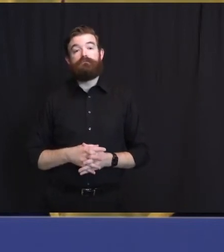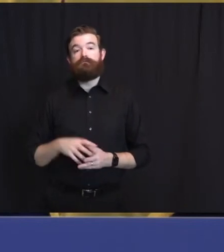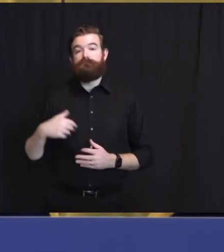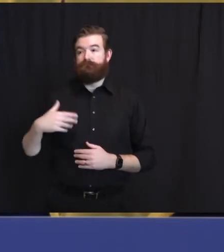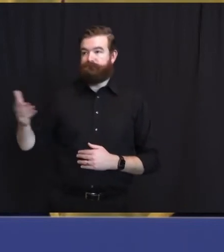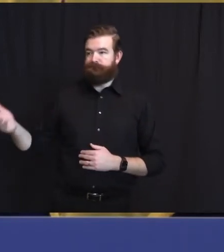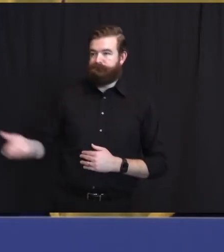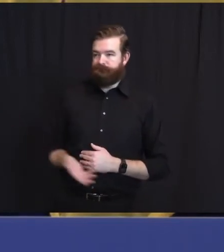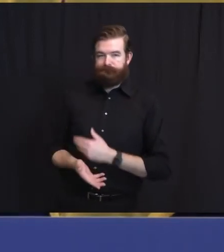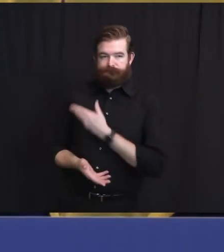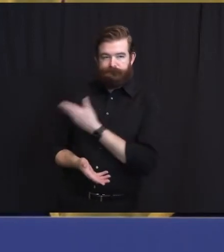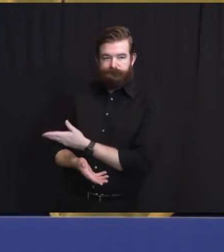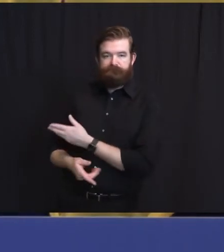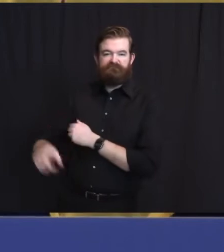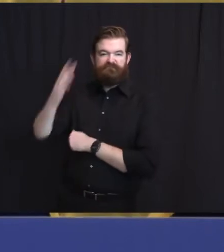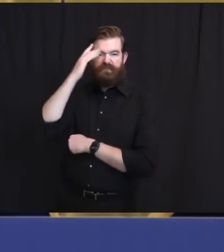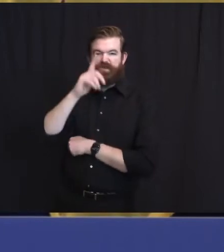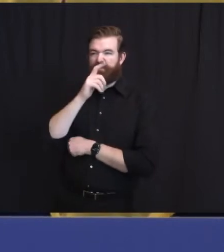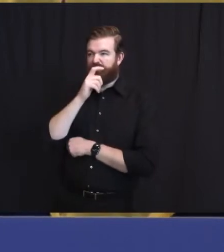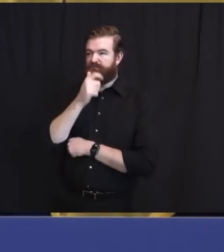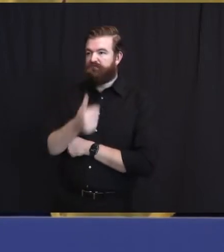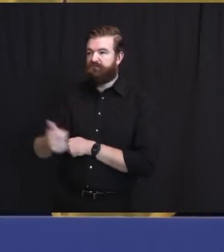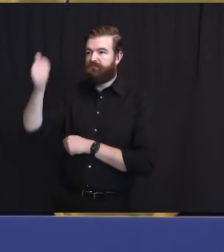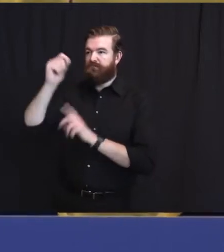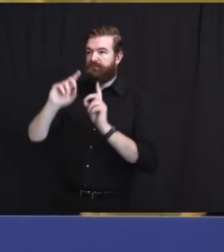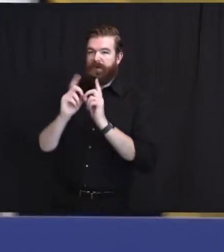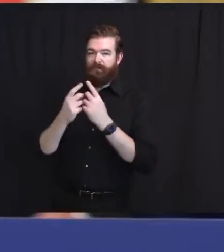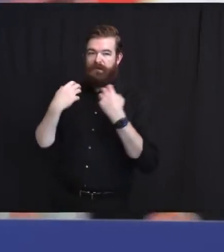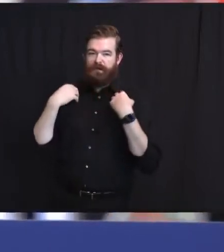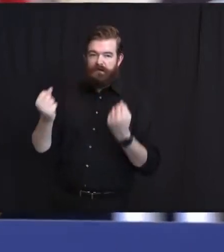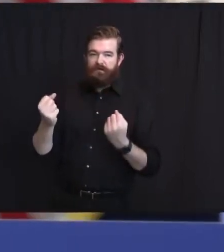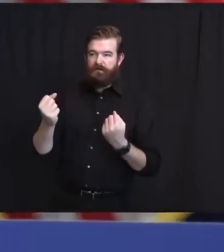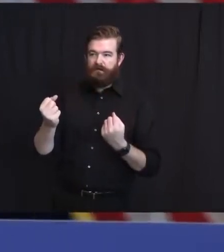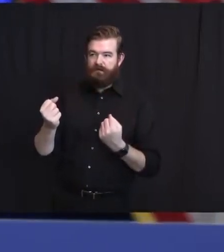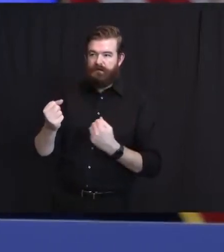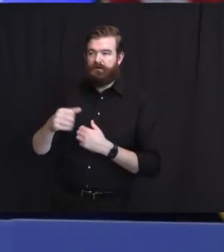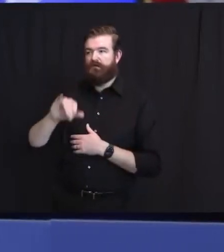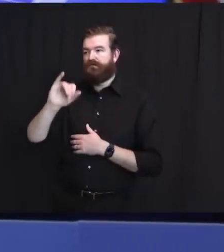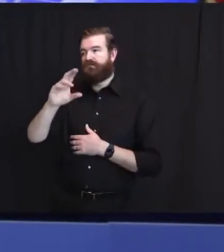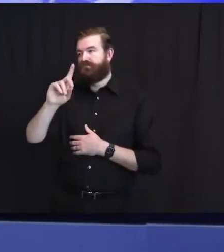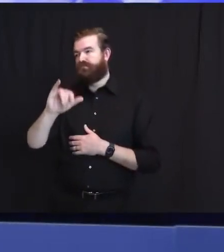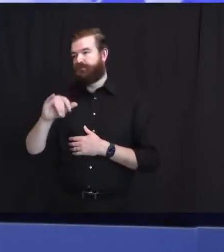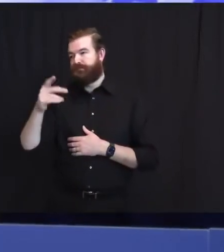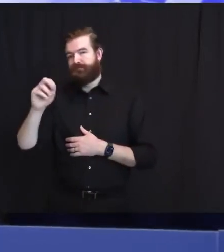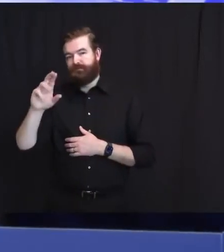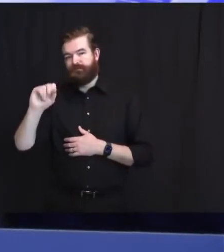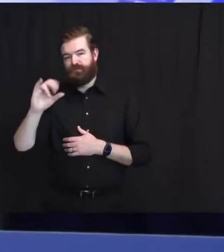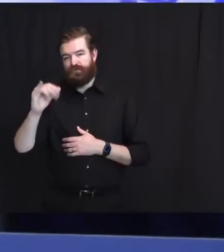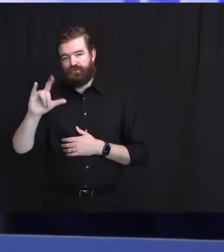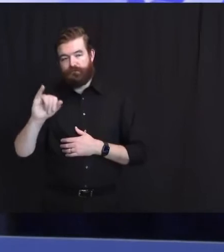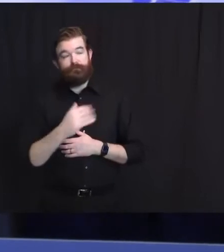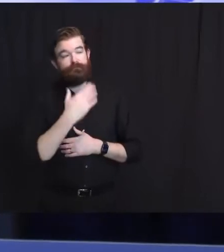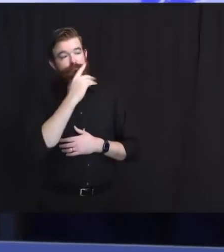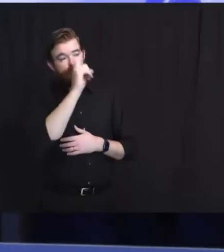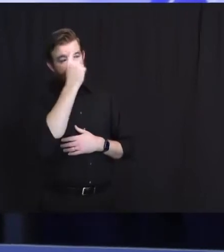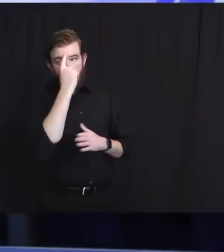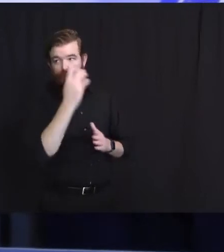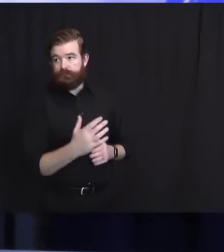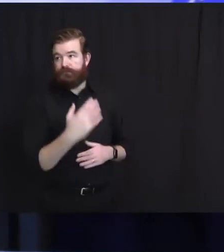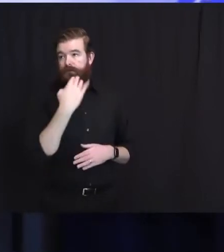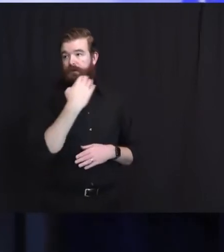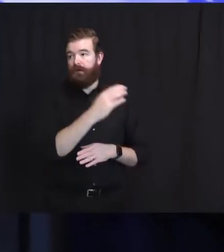needs no introduction, the Commissioner of the Department of Health, Judy Persichilli. Thank you, Governor. Good afternoon. Well, much has been said about